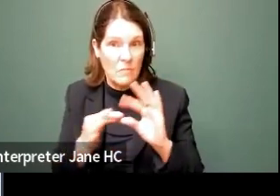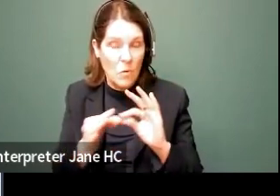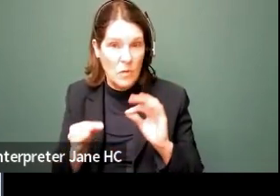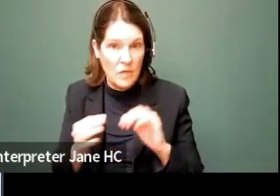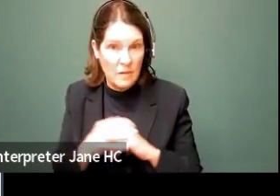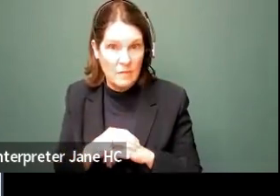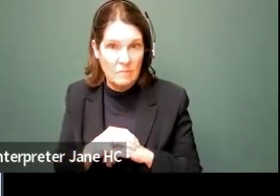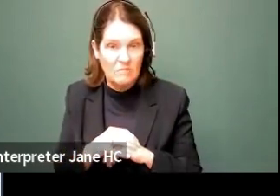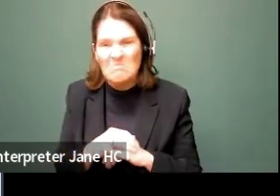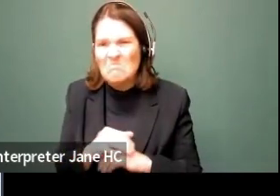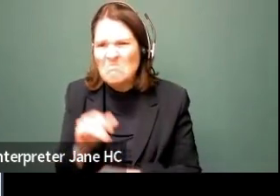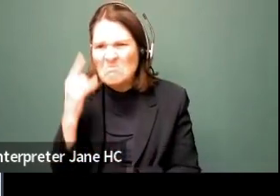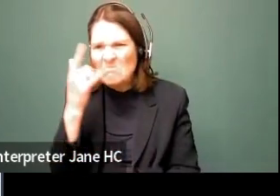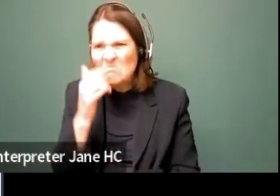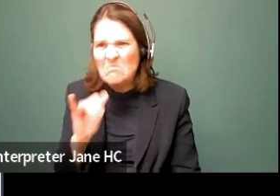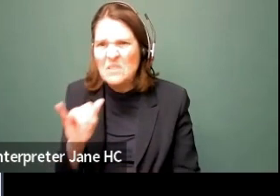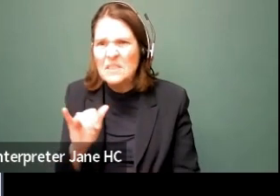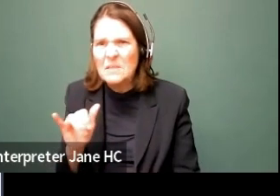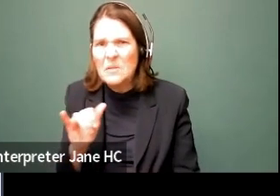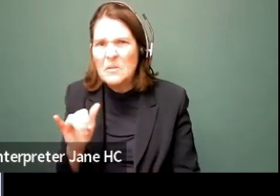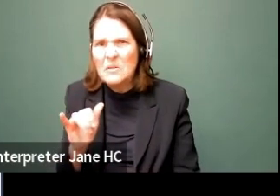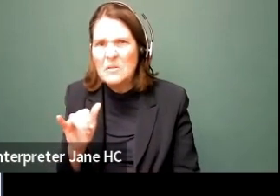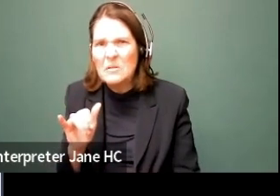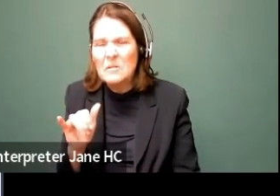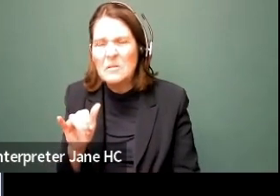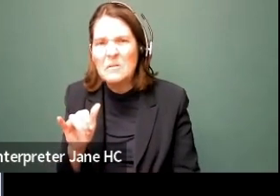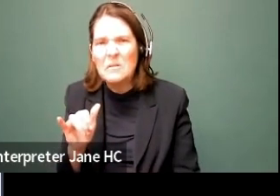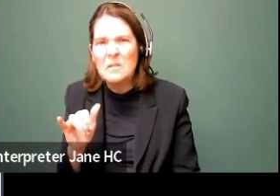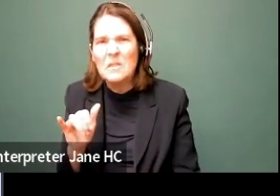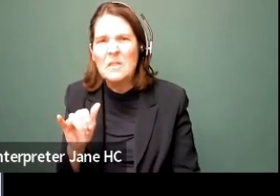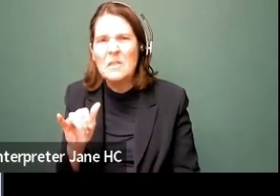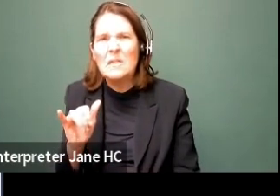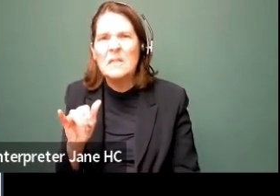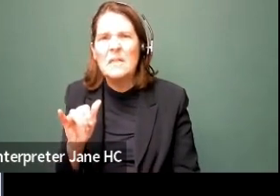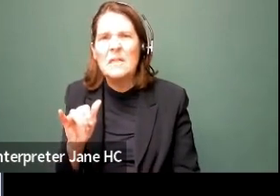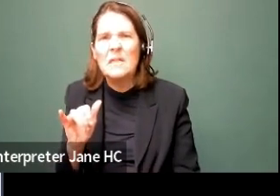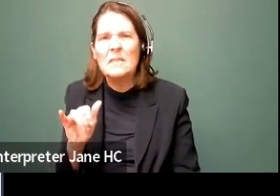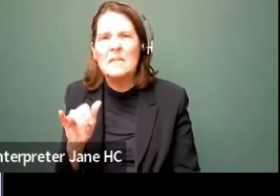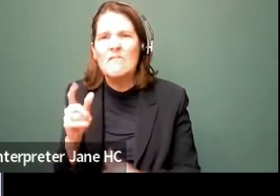And it's pretty much the same thing, just laid out a little differently,